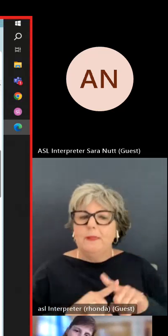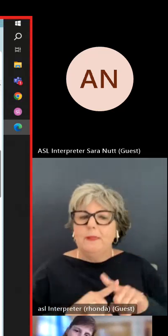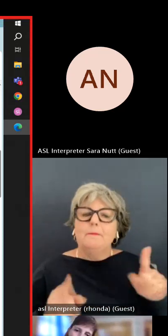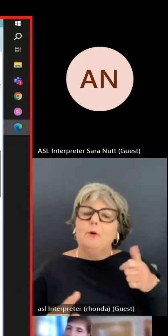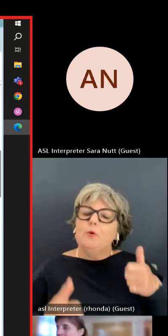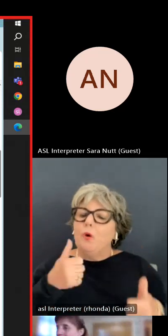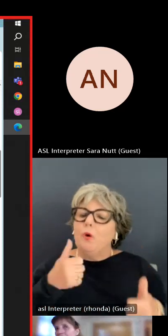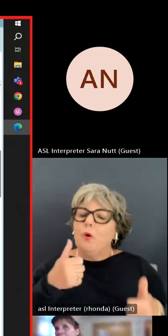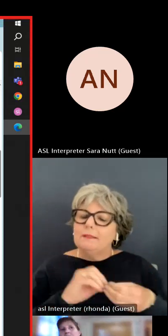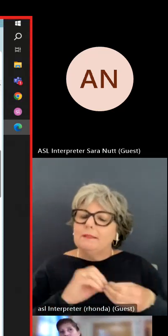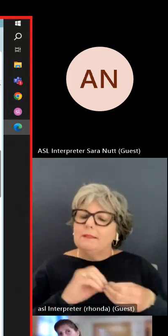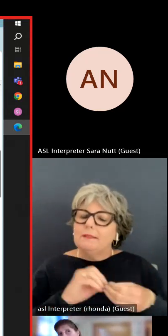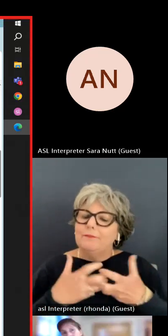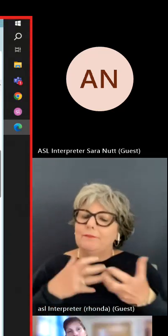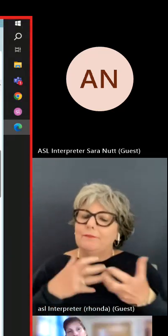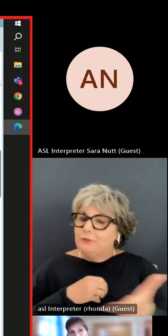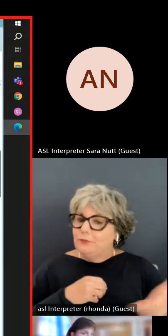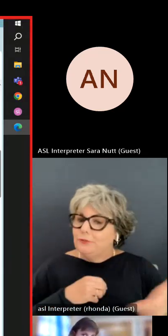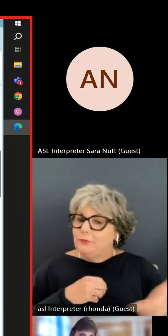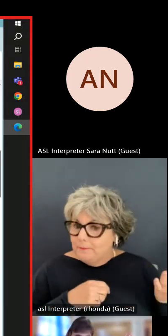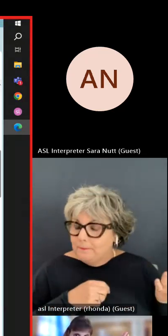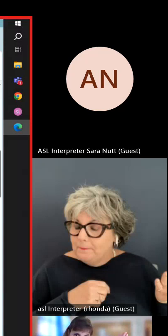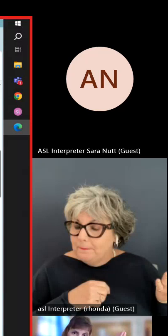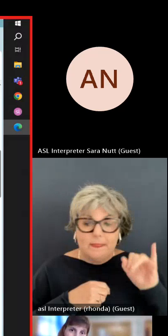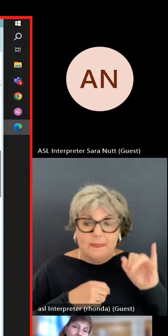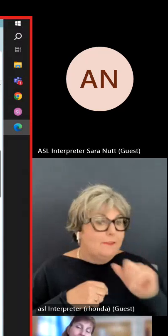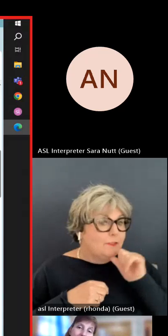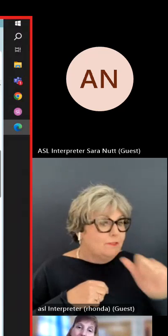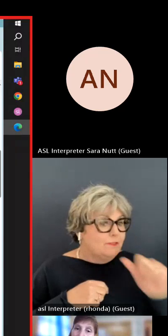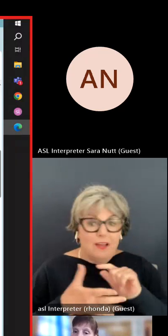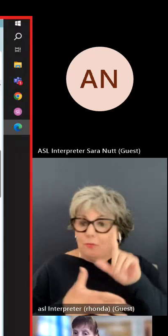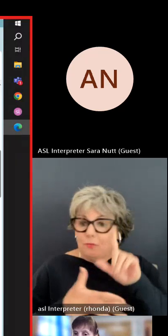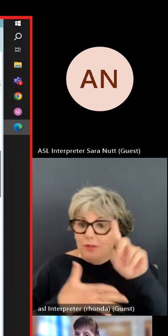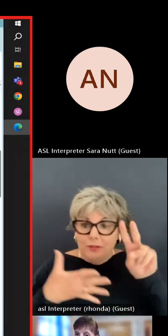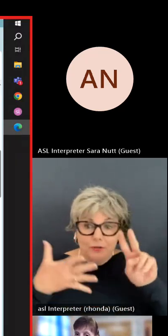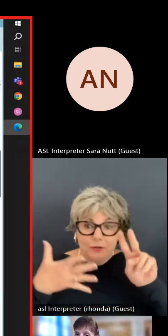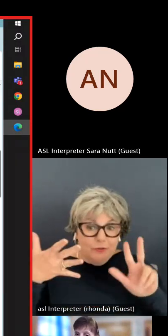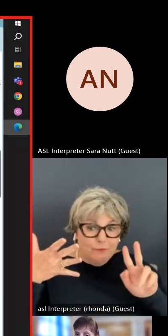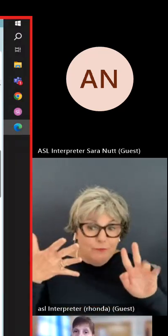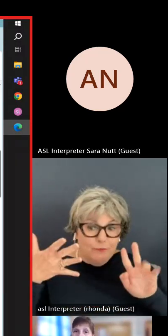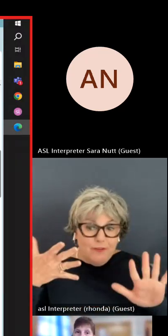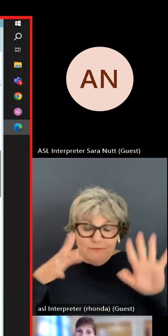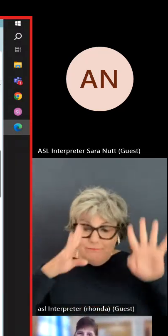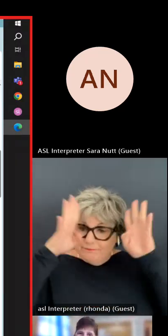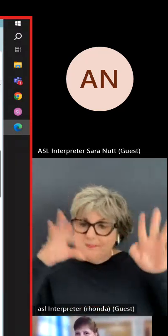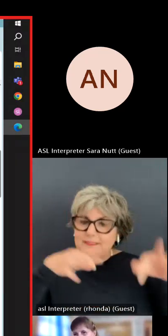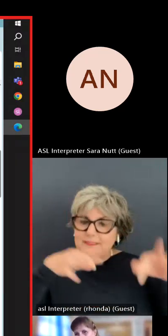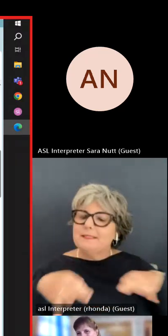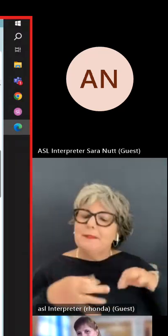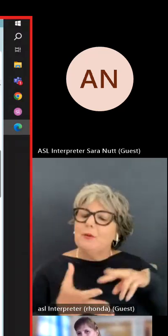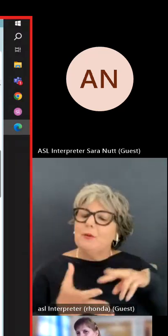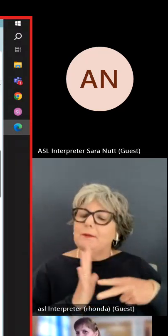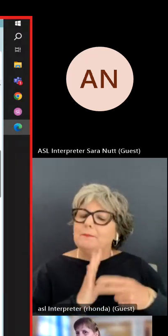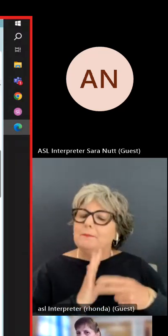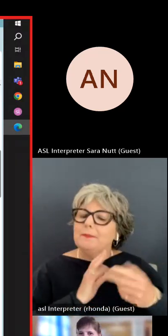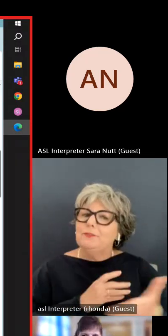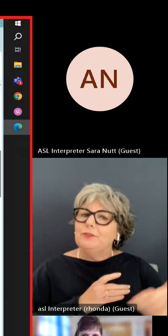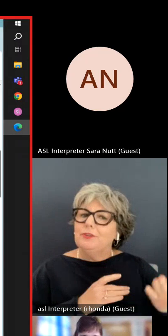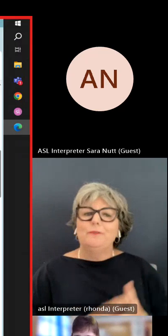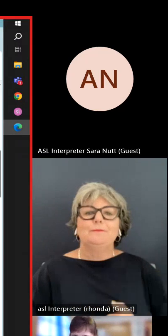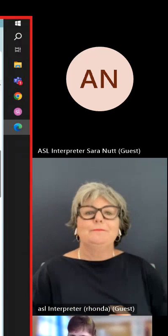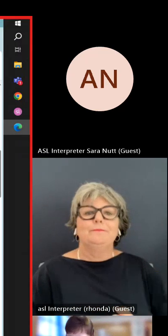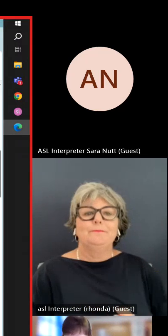are you? And if you're not any of the numbers, feel free to make one up and explain to me what it means. So